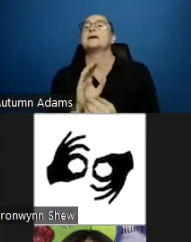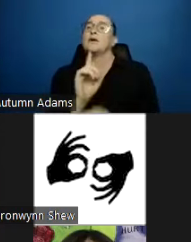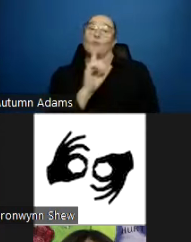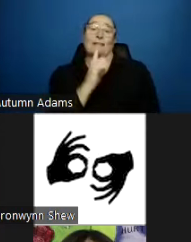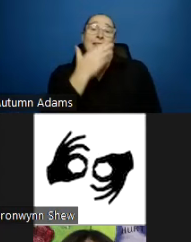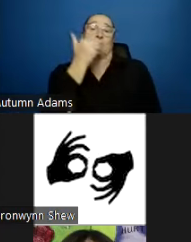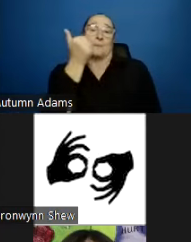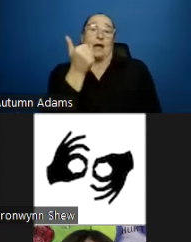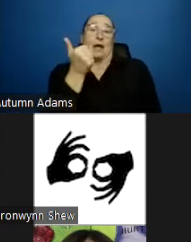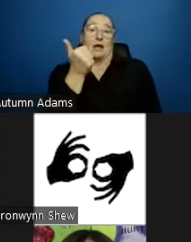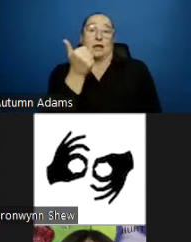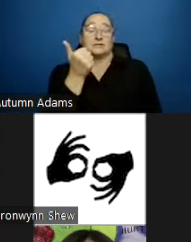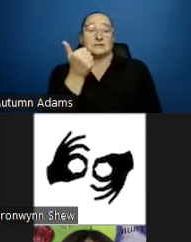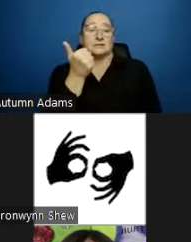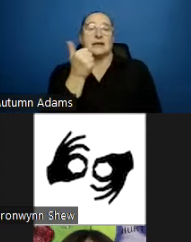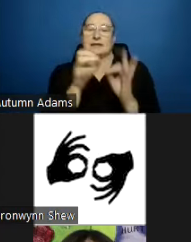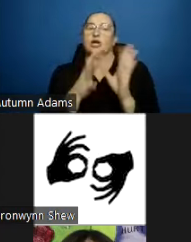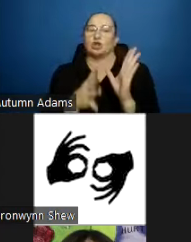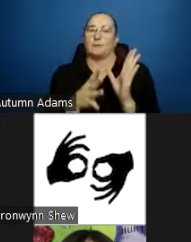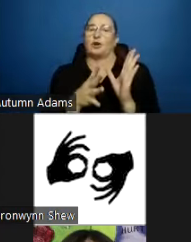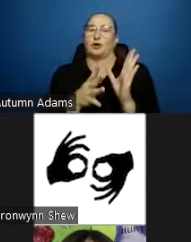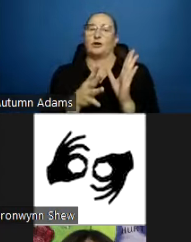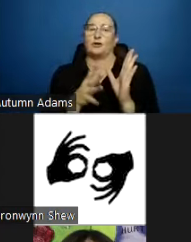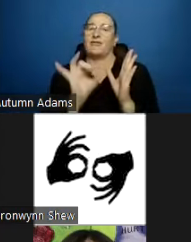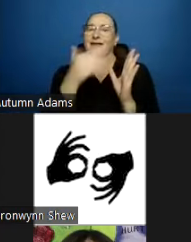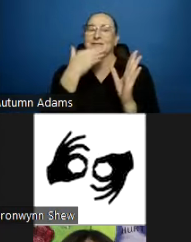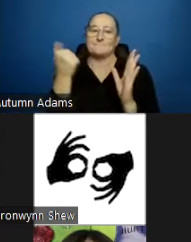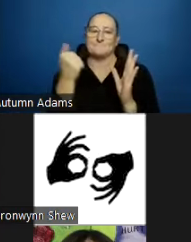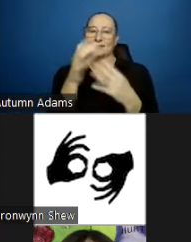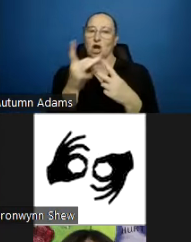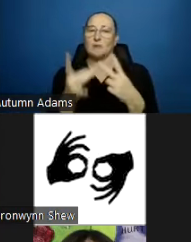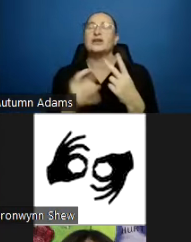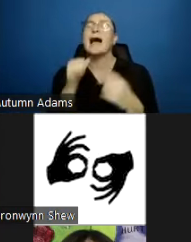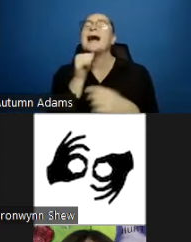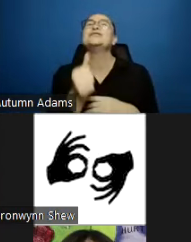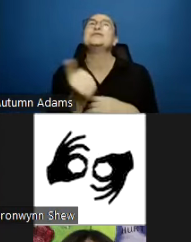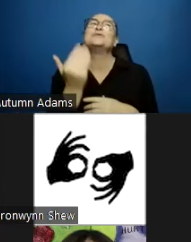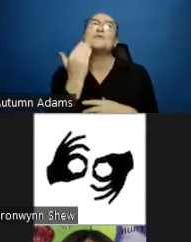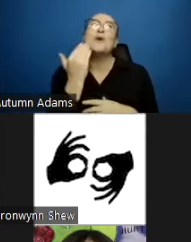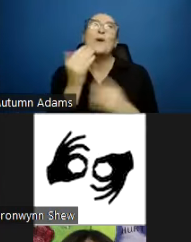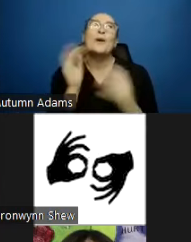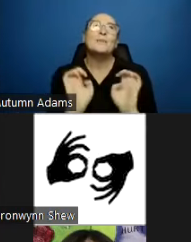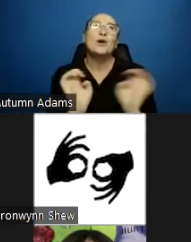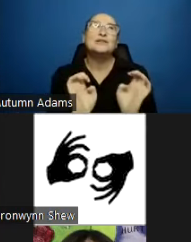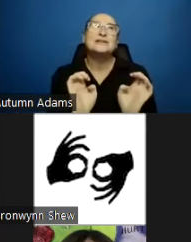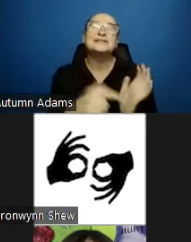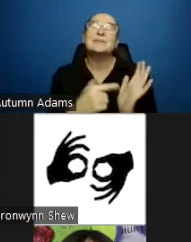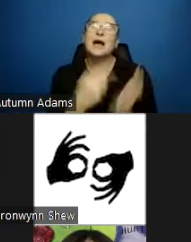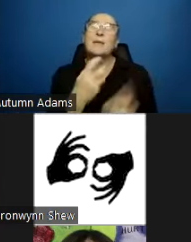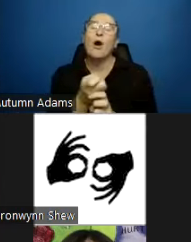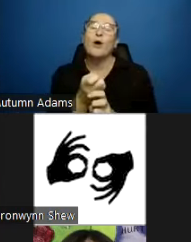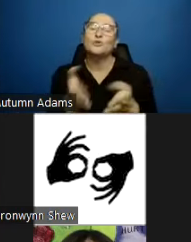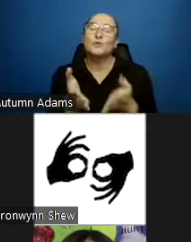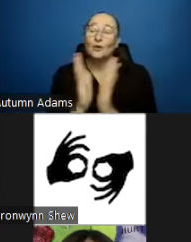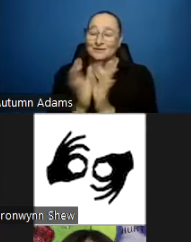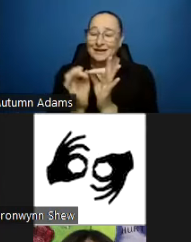is an interpreter. That is the best option. I know in an emergency, sometimes it's hard to request an interpreter because